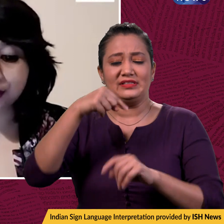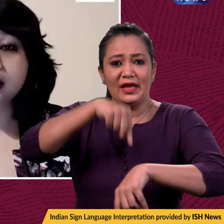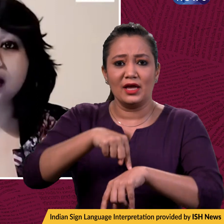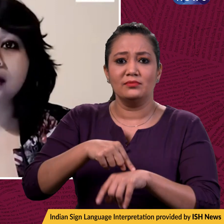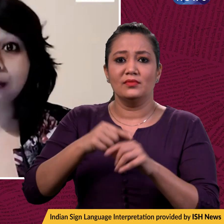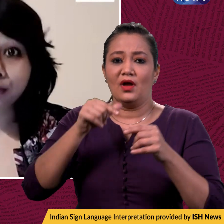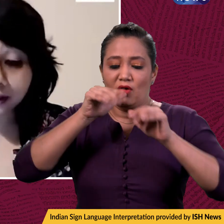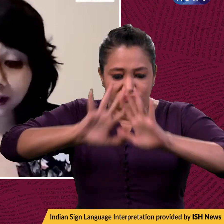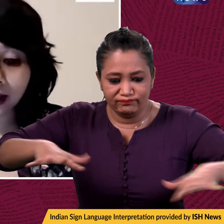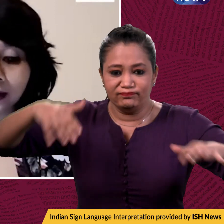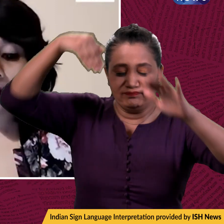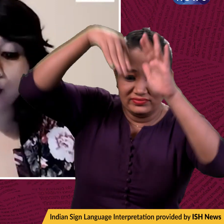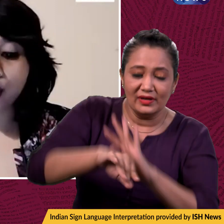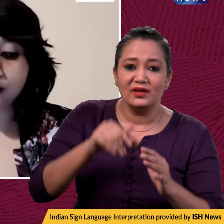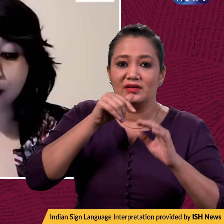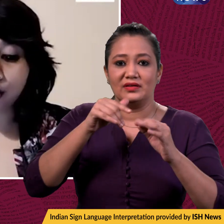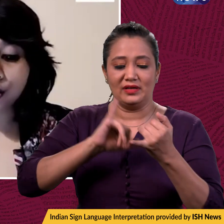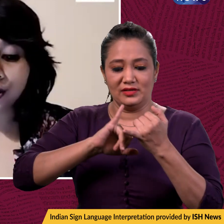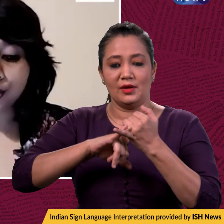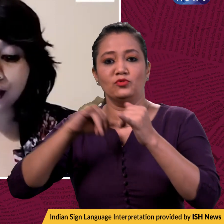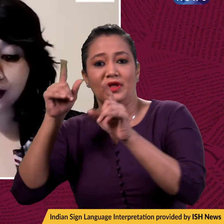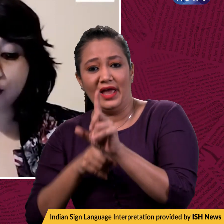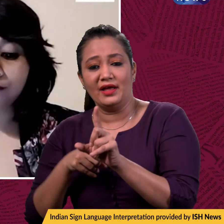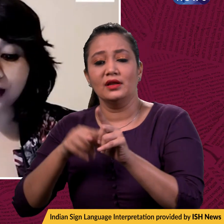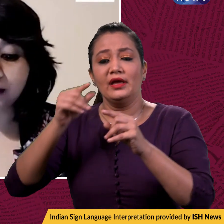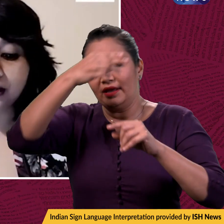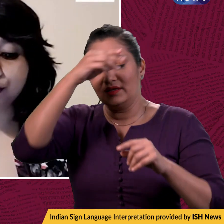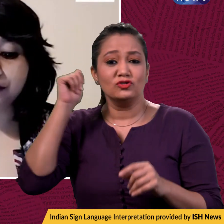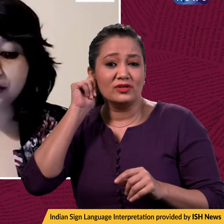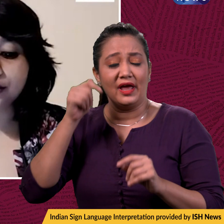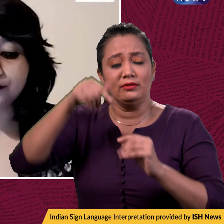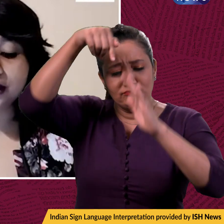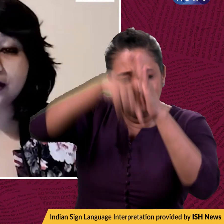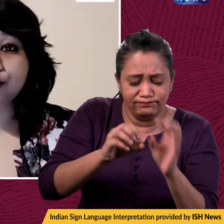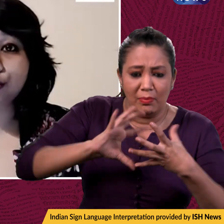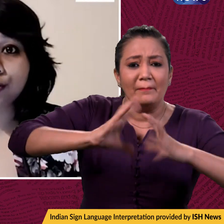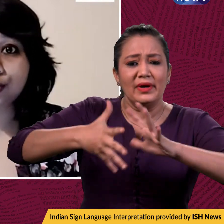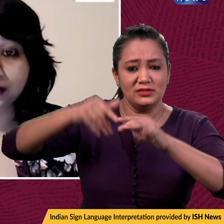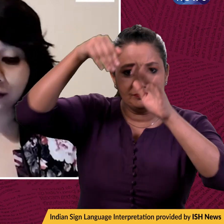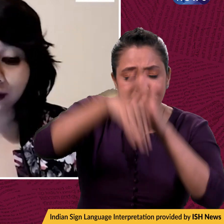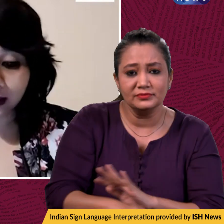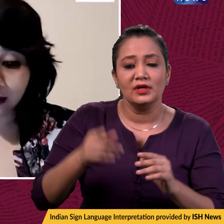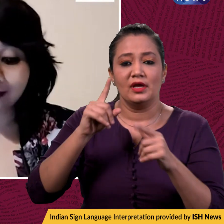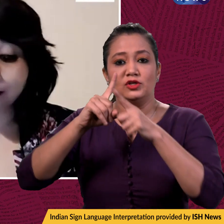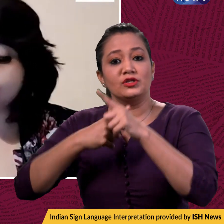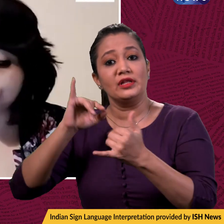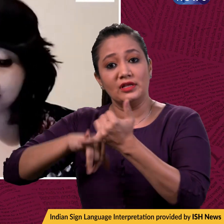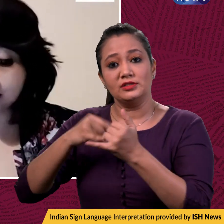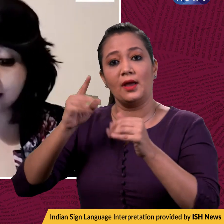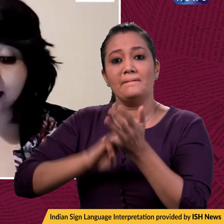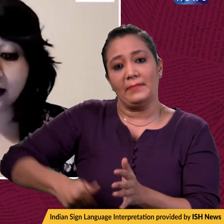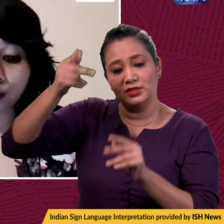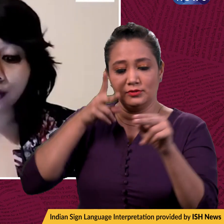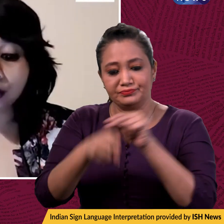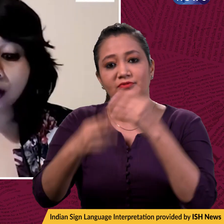ocean mission, Samudrayan, was launched in Chennai on Friday by Union Minister of State Dr. Jitendra Singh. At the launch event,